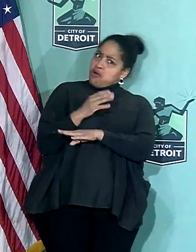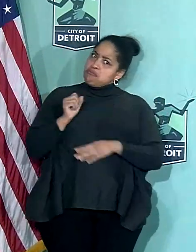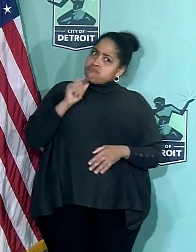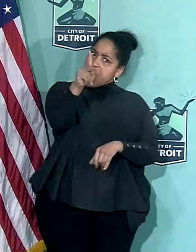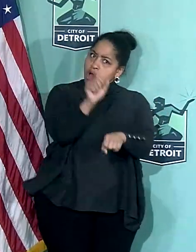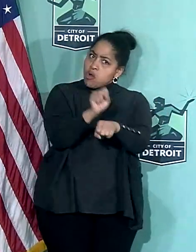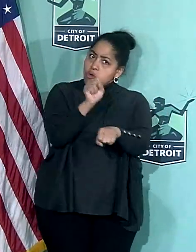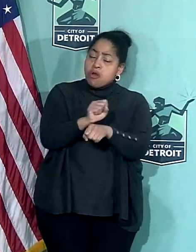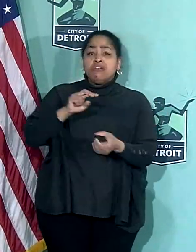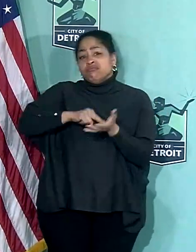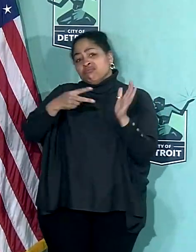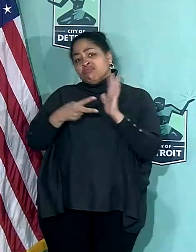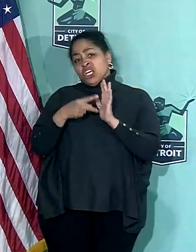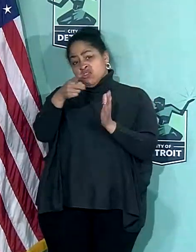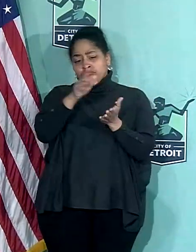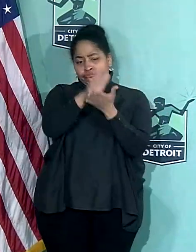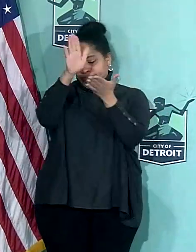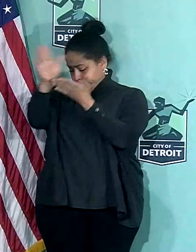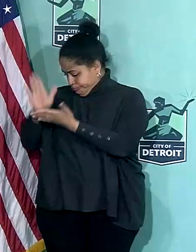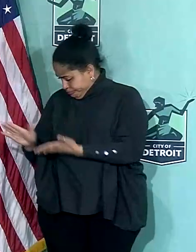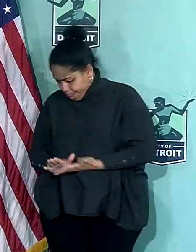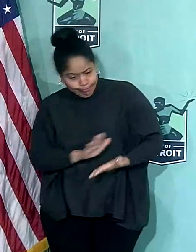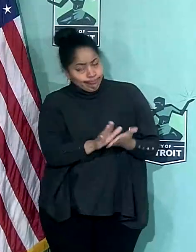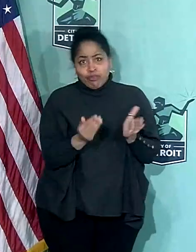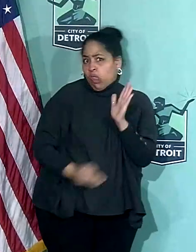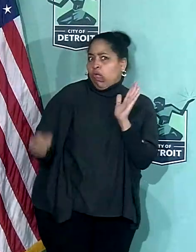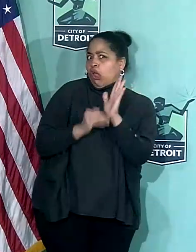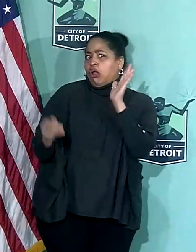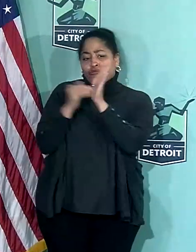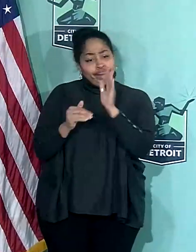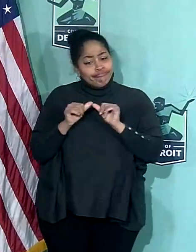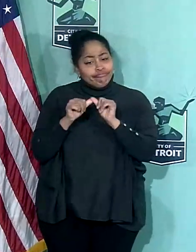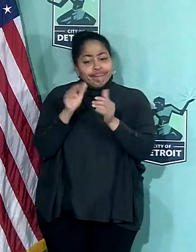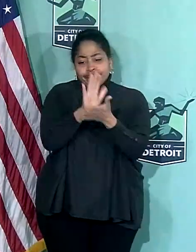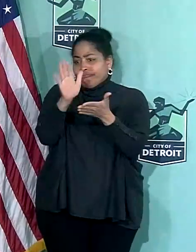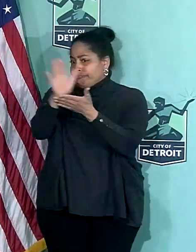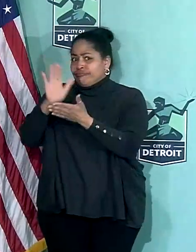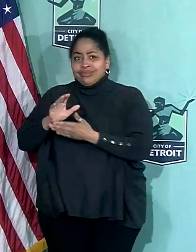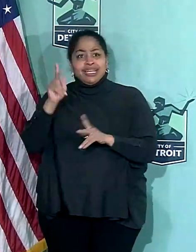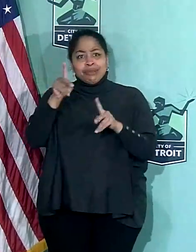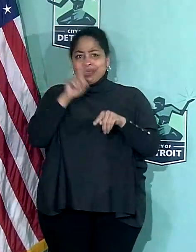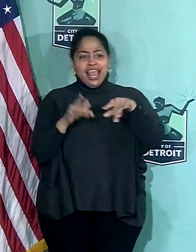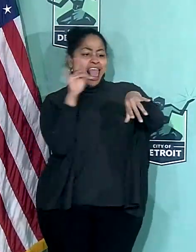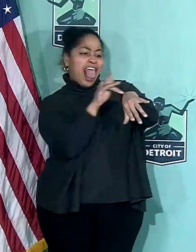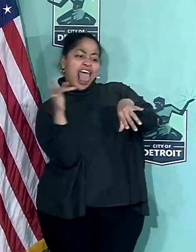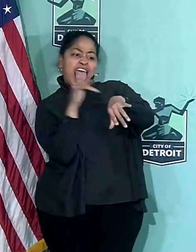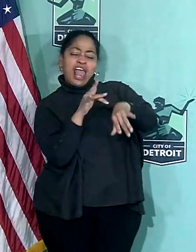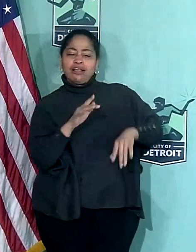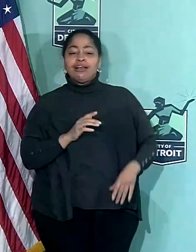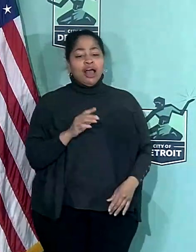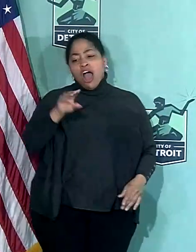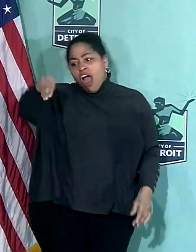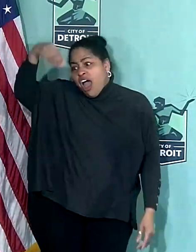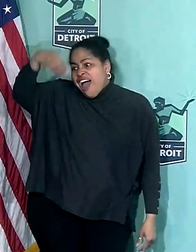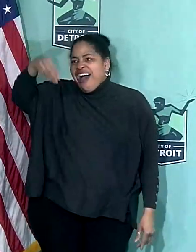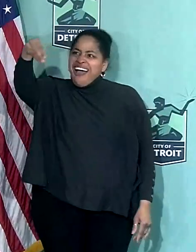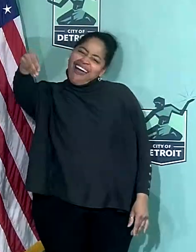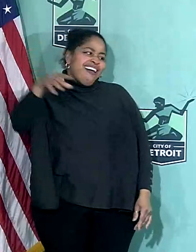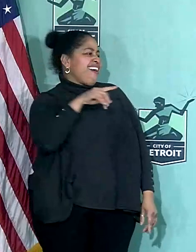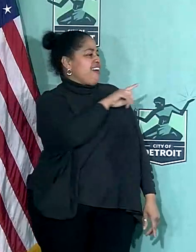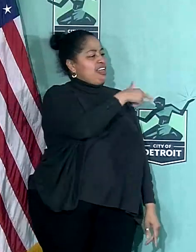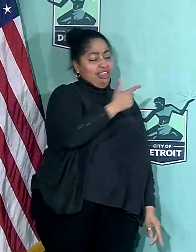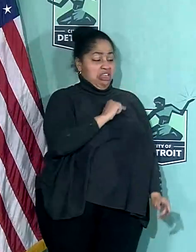It's going to mean cleaning protocols. It's going to mean people can't all be touching the same goods and then leaving them on the shelf. You're